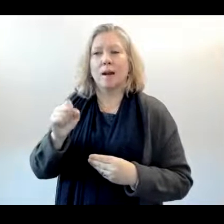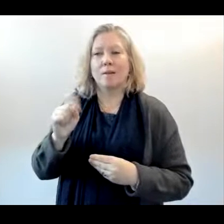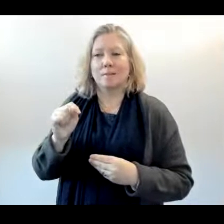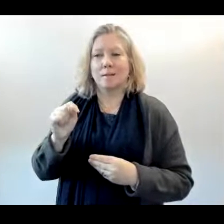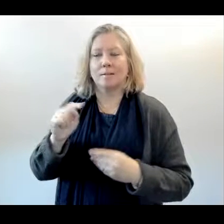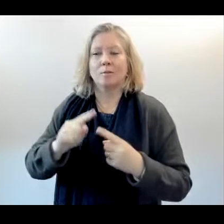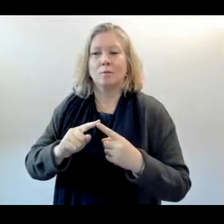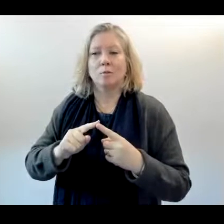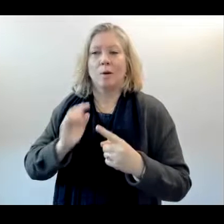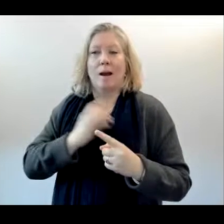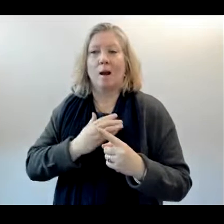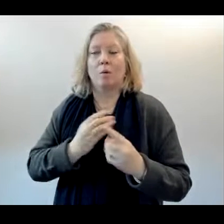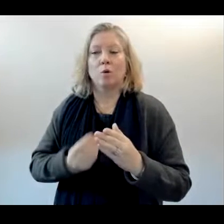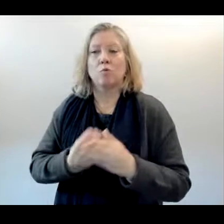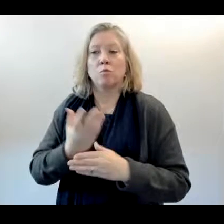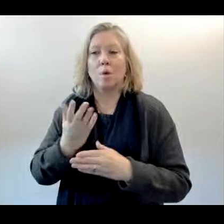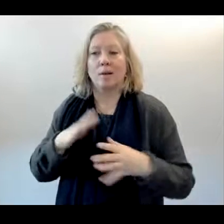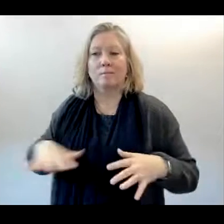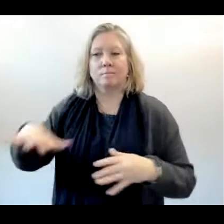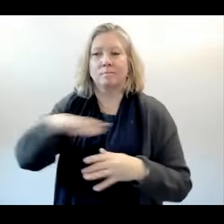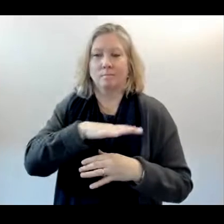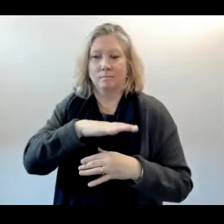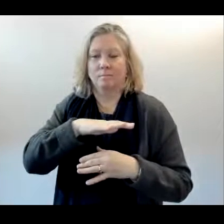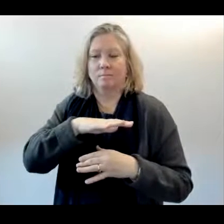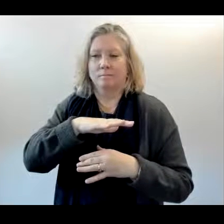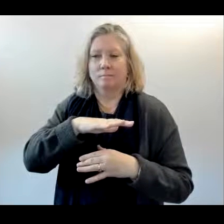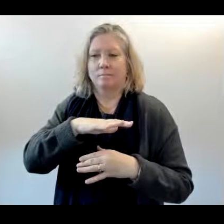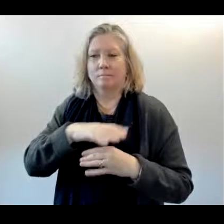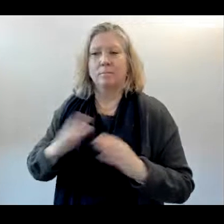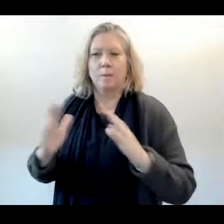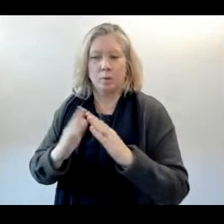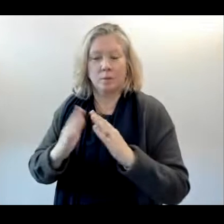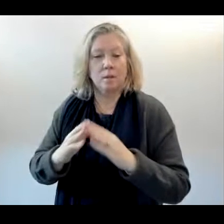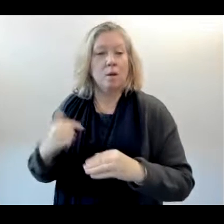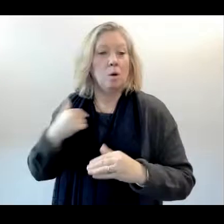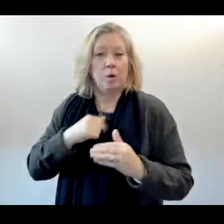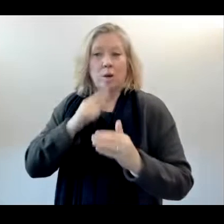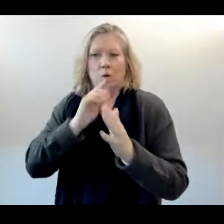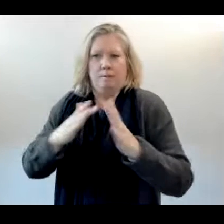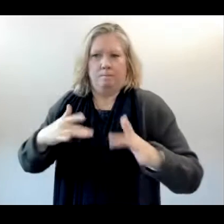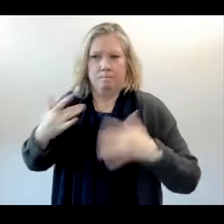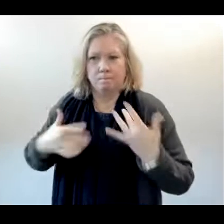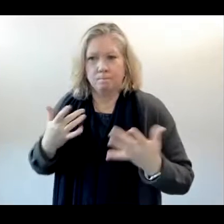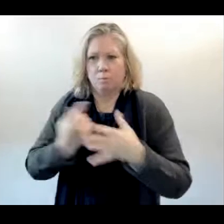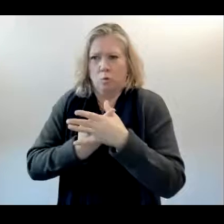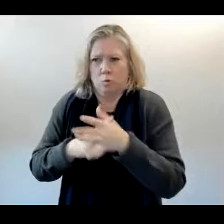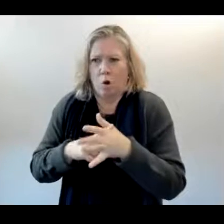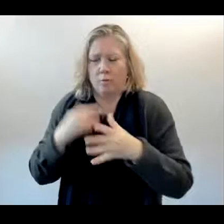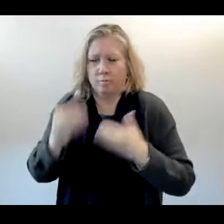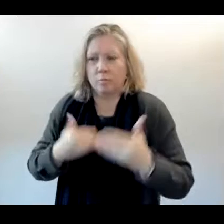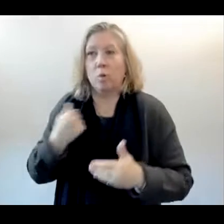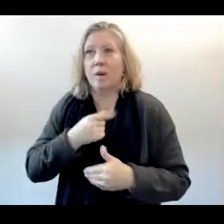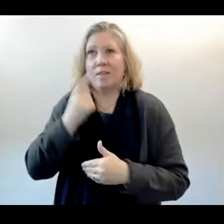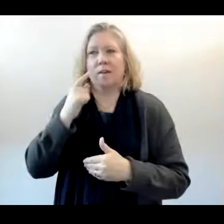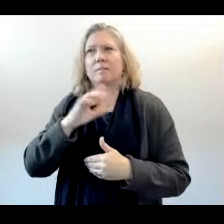growing portfolio in the Pittsburgh area. And we're anxious to get underway. We think it's going to be a great